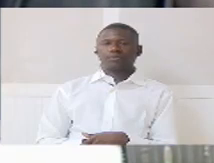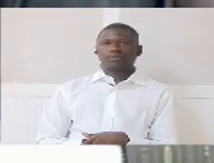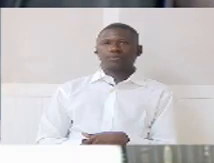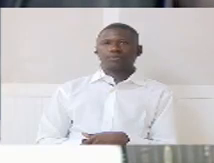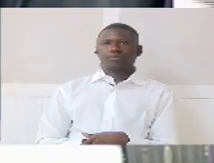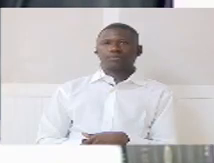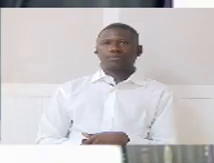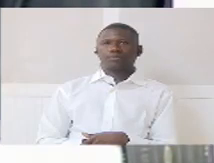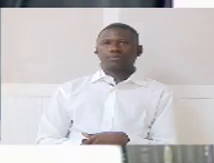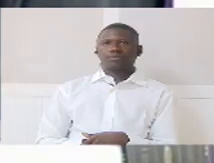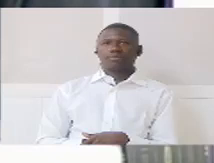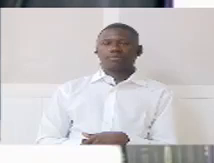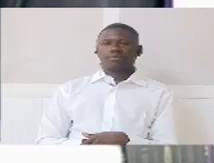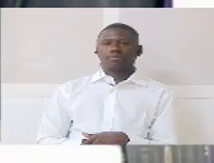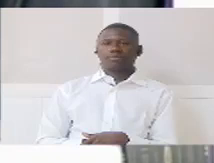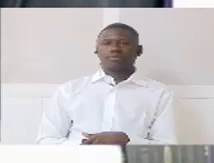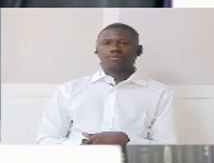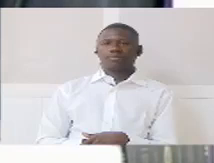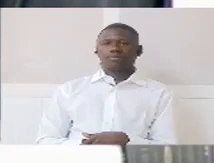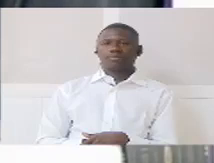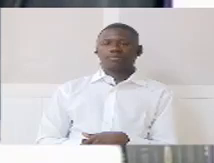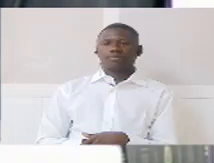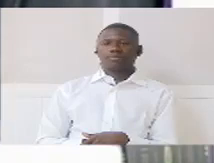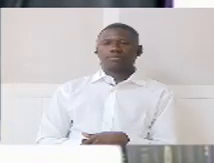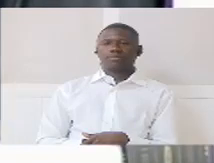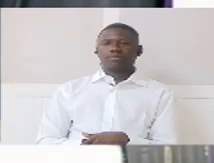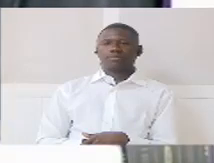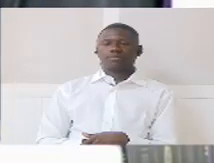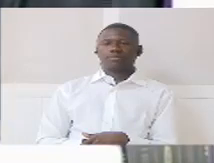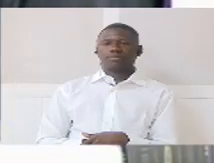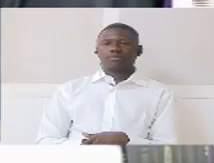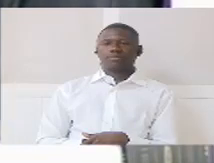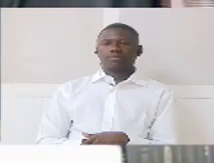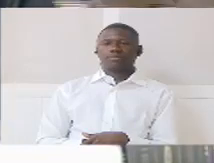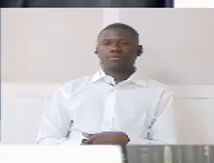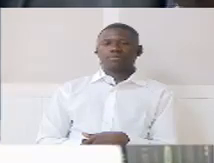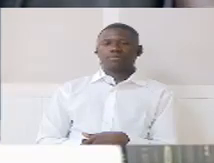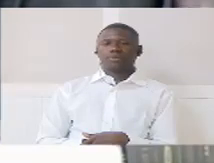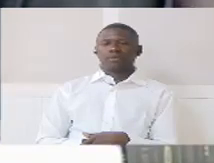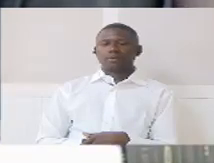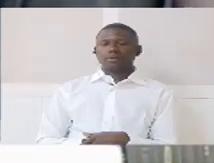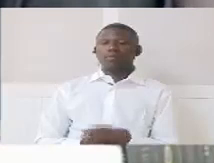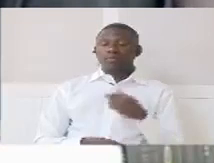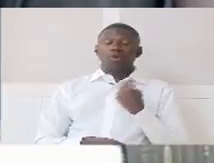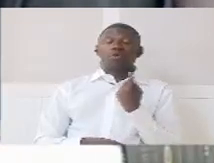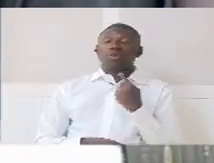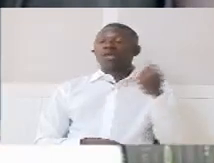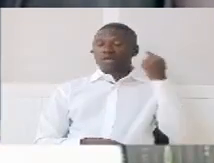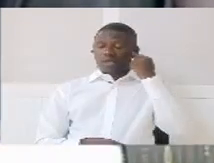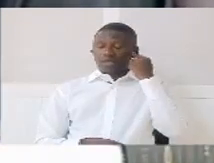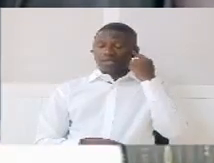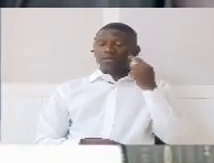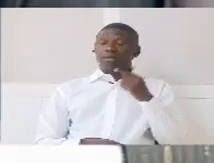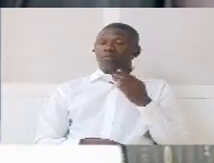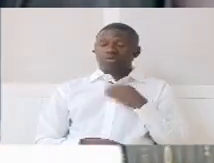ma nga moytere bari ma kalam dawde because in demand radio 2015 wo mu defon la difficult yelt in prison. I heard we will from, come to that. I